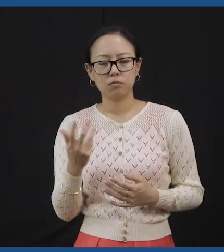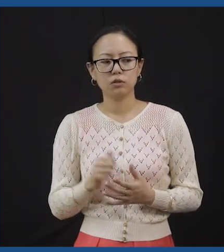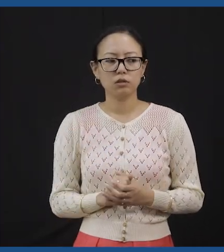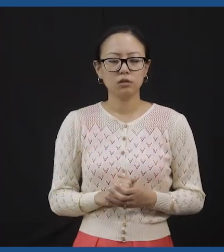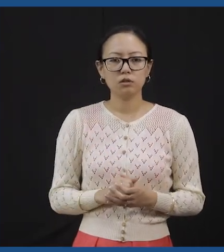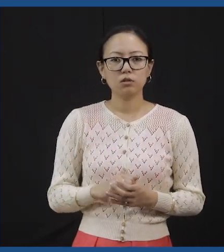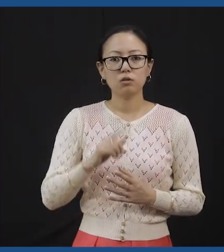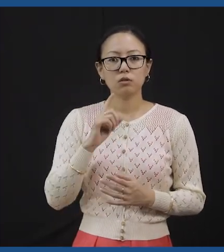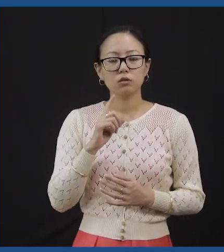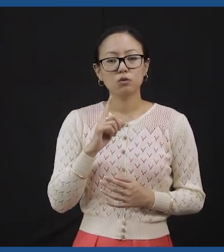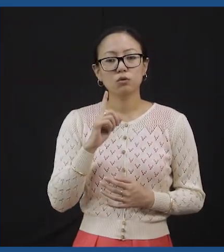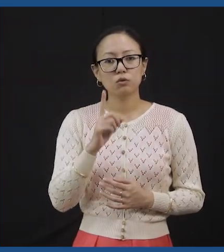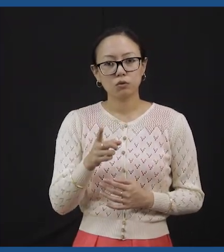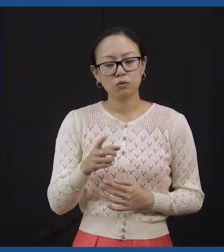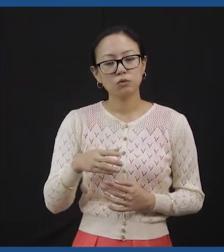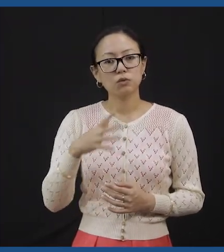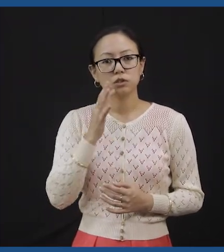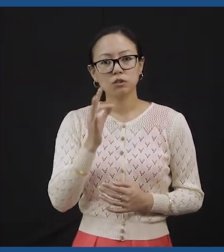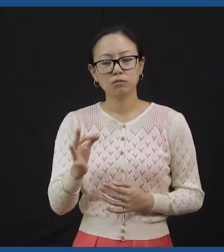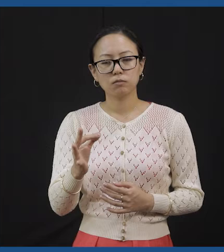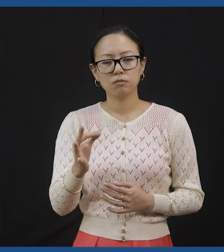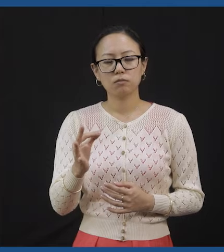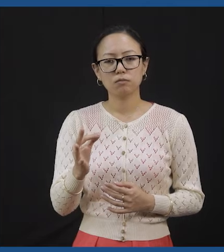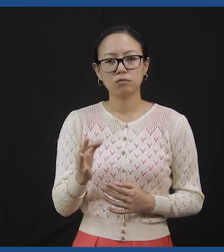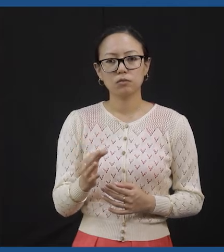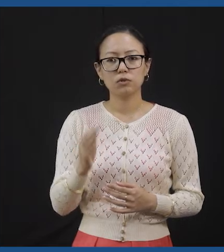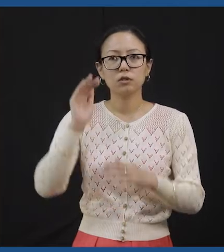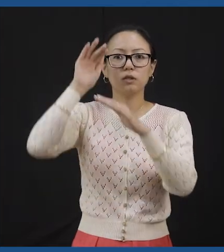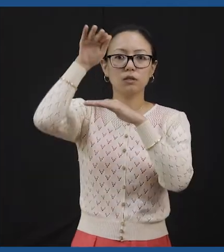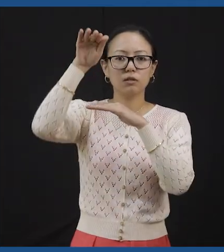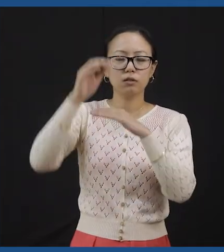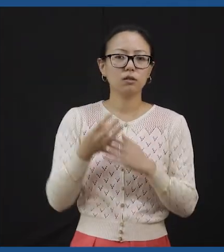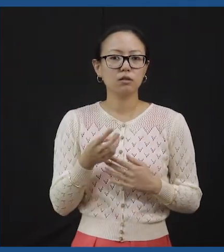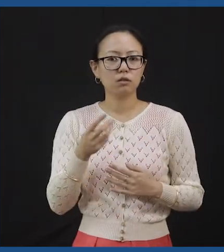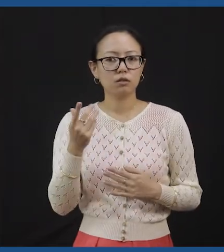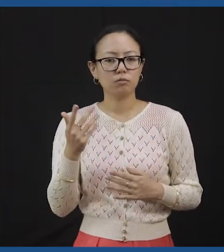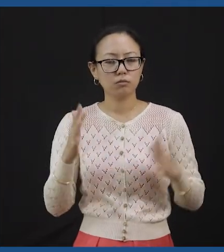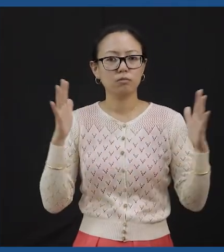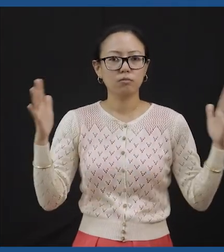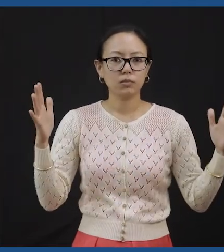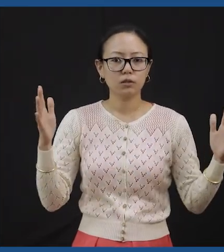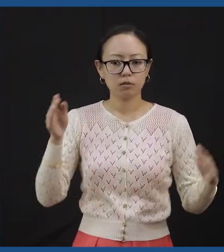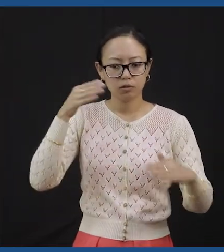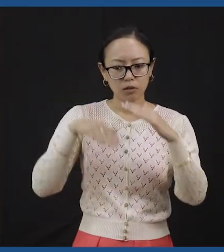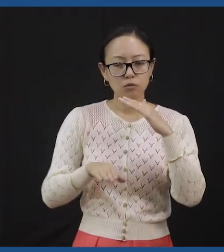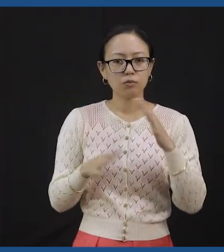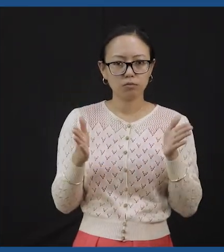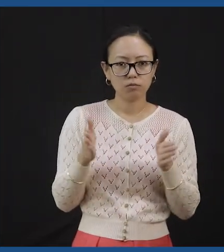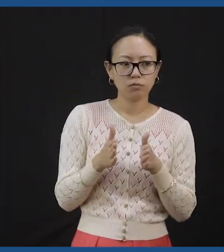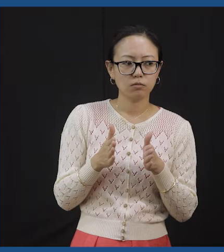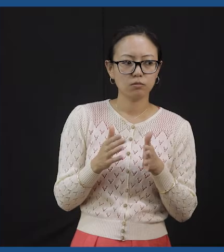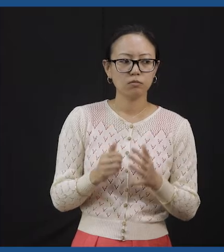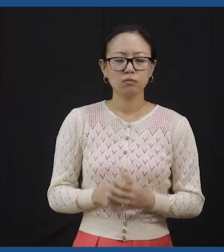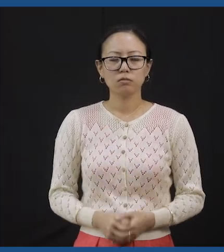have to regroup the numbers. You have to regroup the numbers by which you will borrow one from tens place. You will